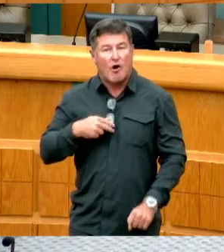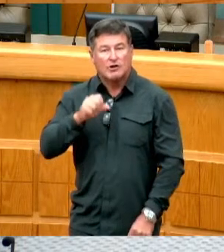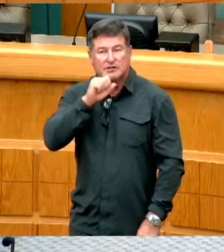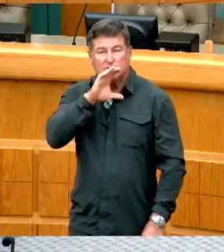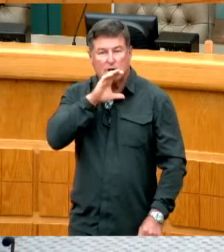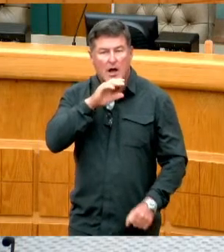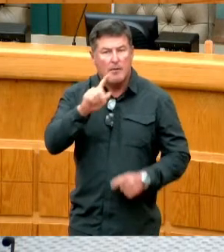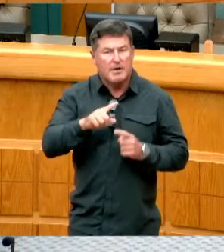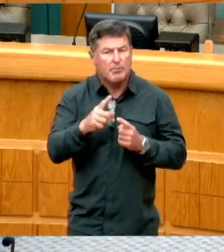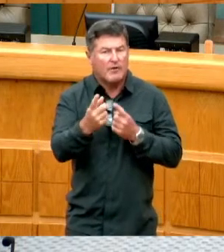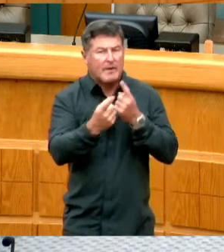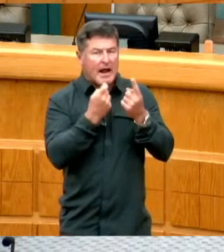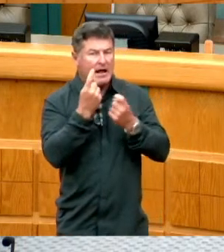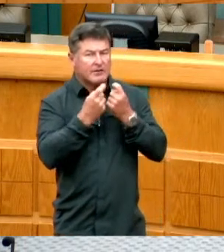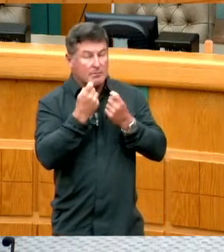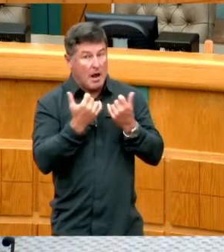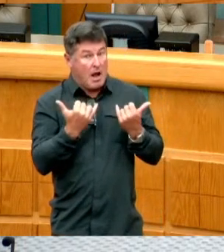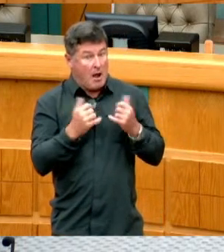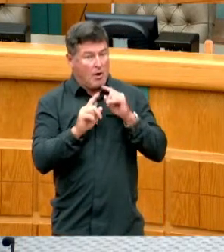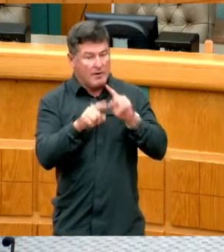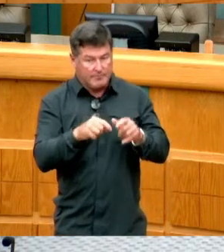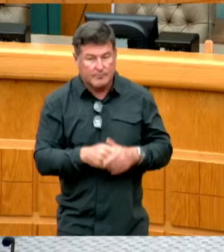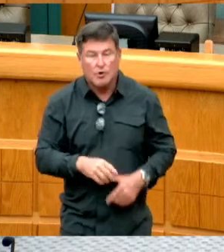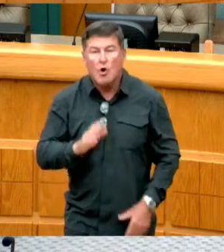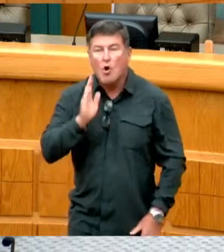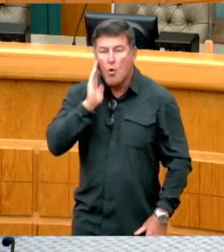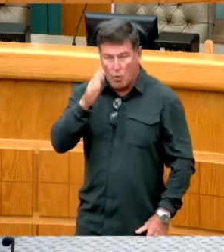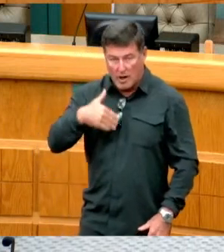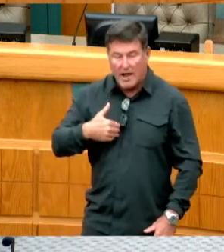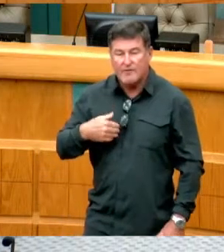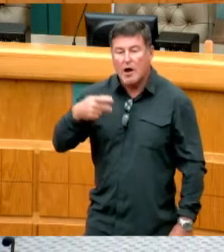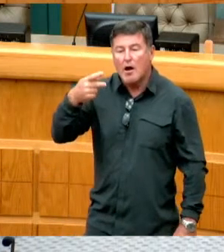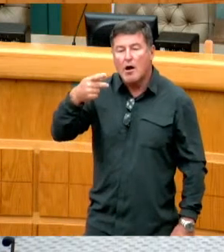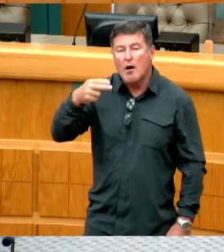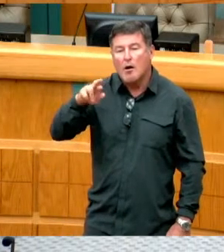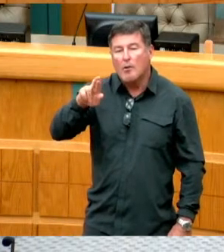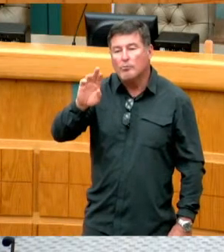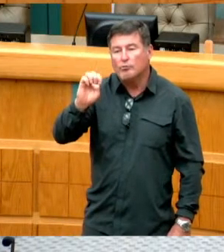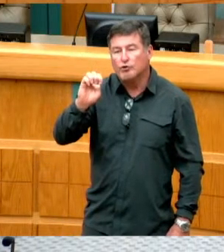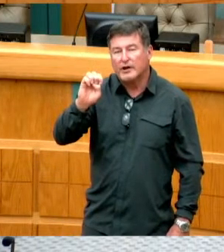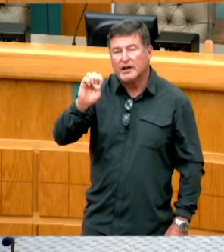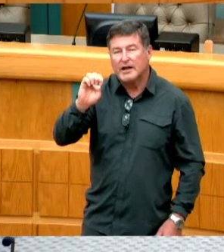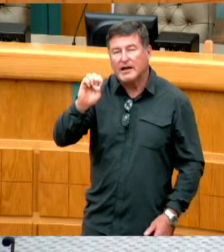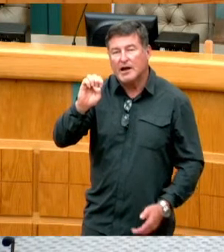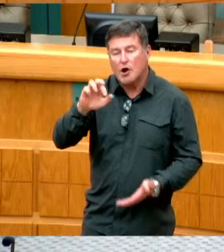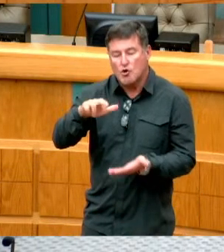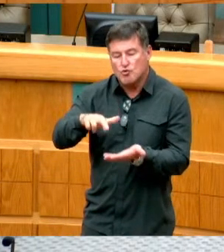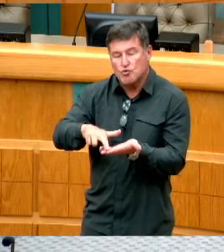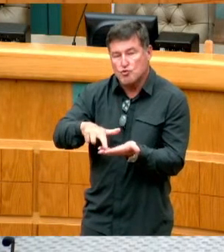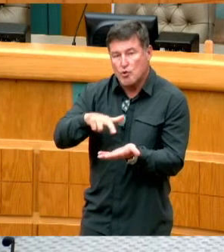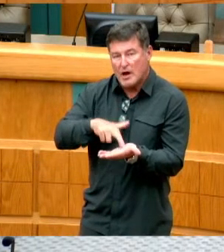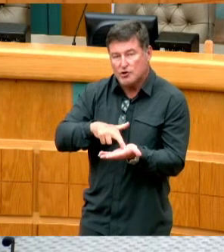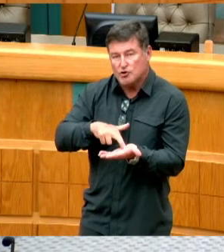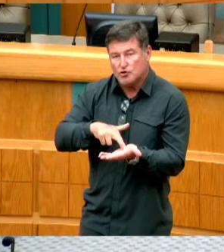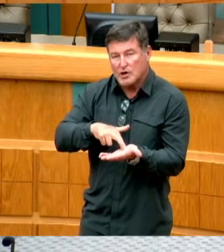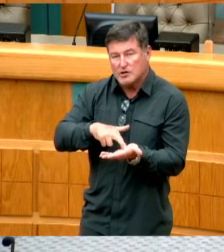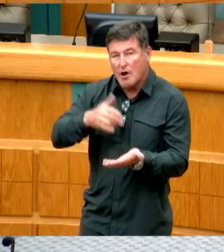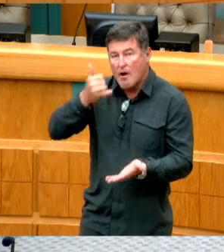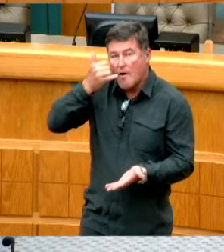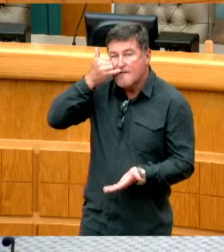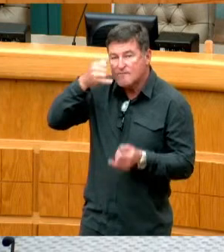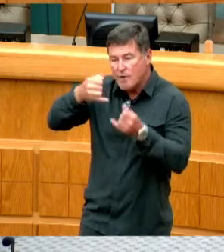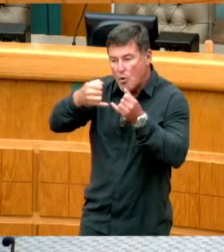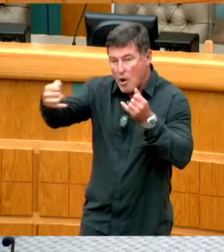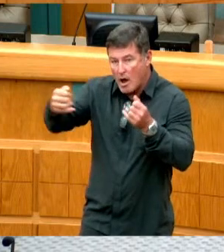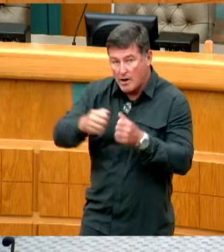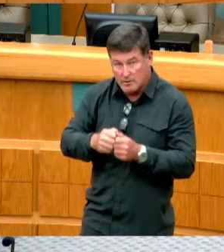about. We are launching a pre-registration hotline for the Saving Our Seniors program. Residents will now be